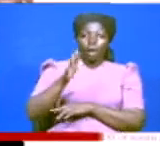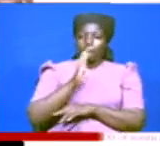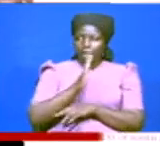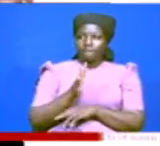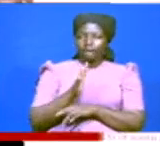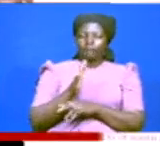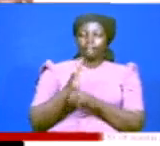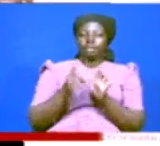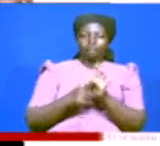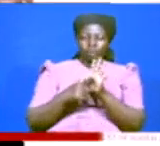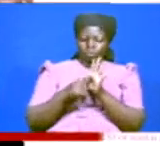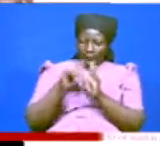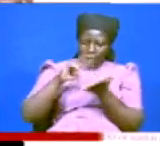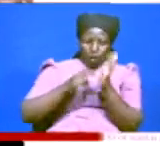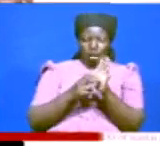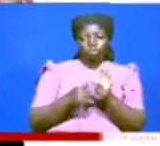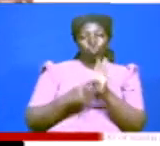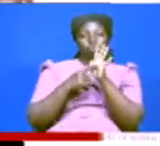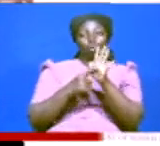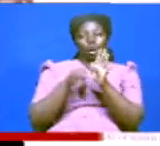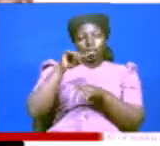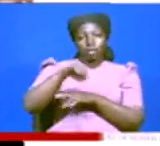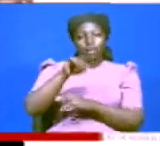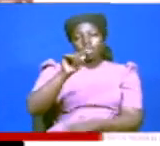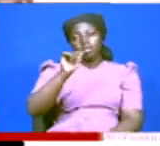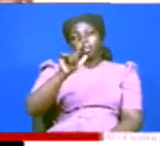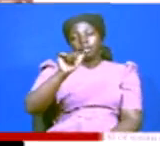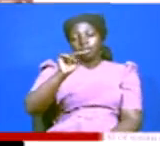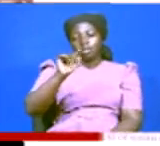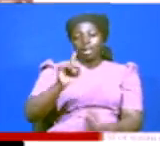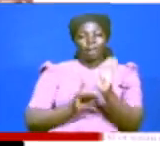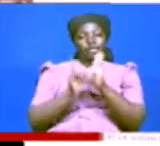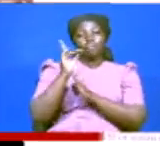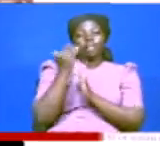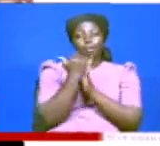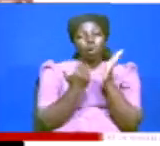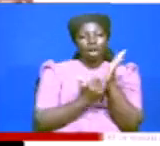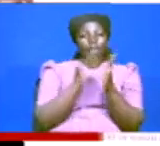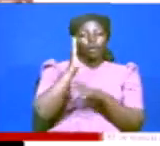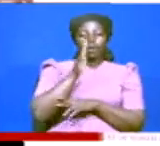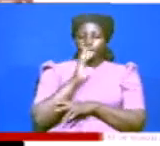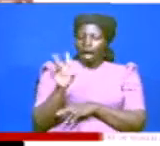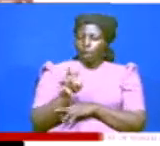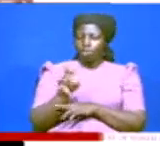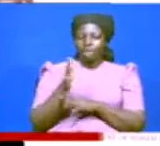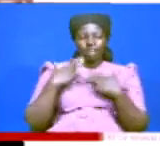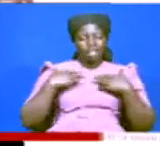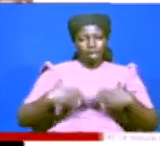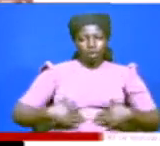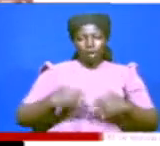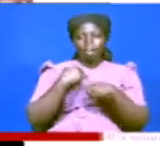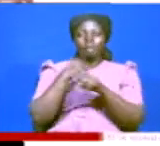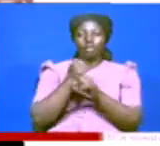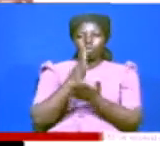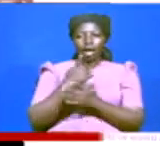signature project in this talent development program and it's going to be both physical in terms of making sure